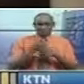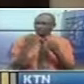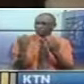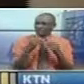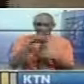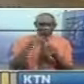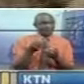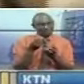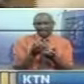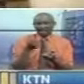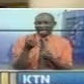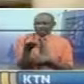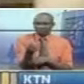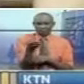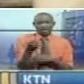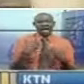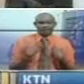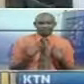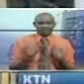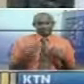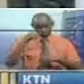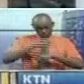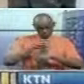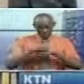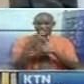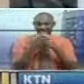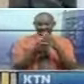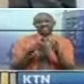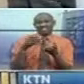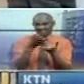through nationwide school blood drives. But for families like